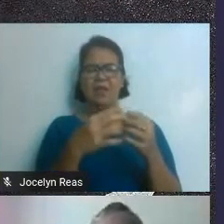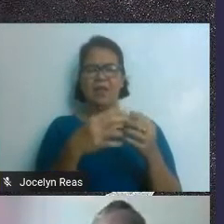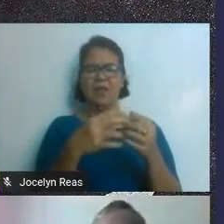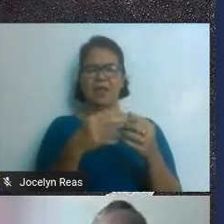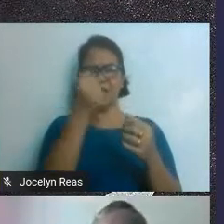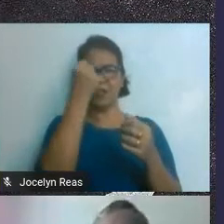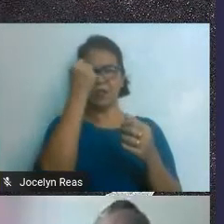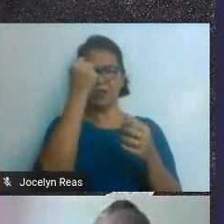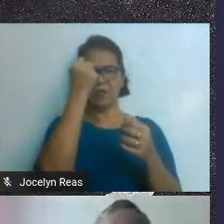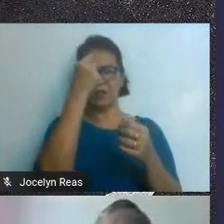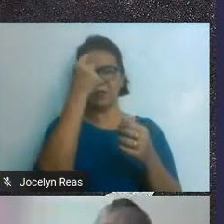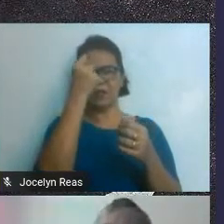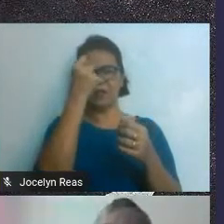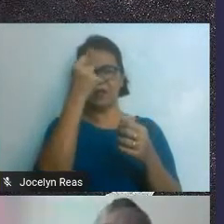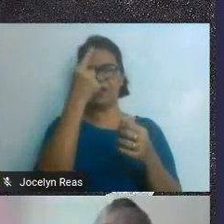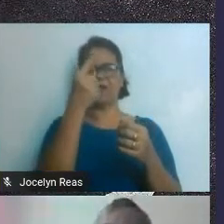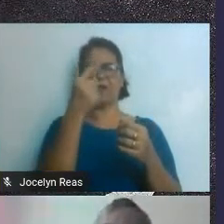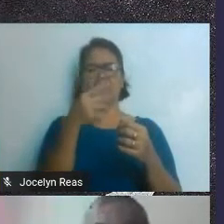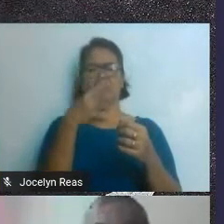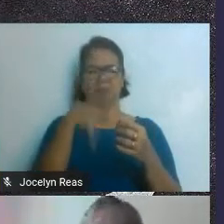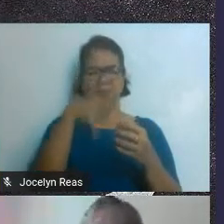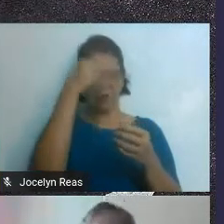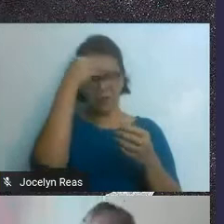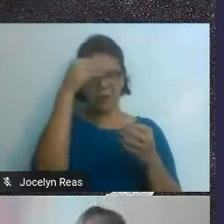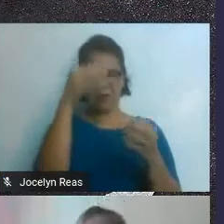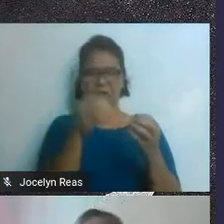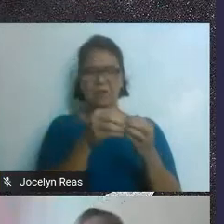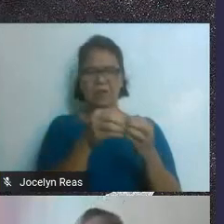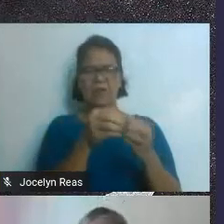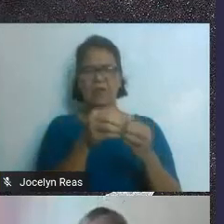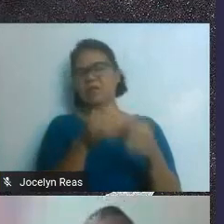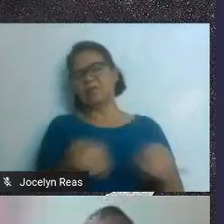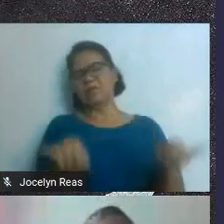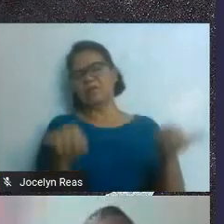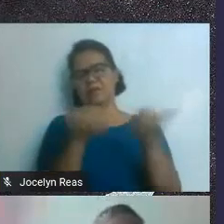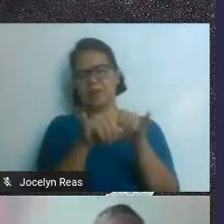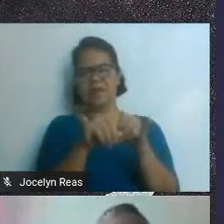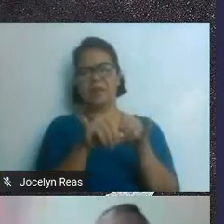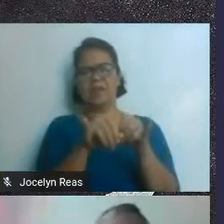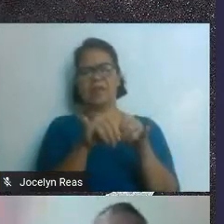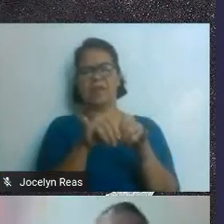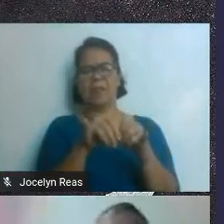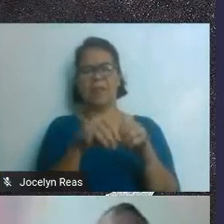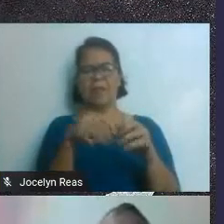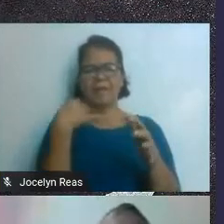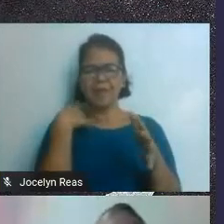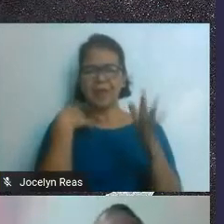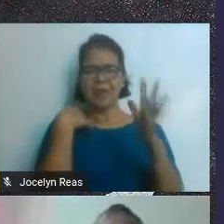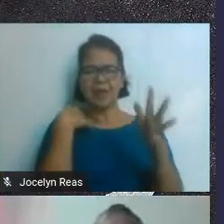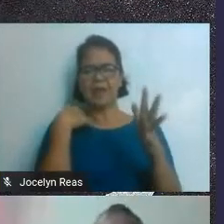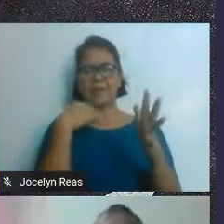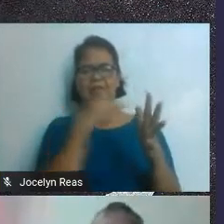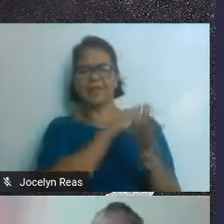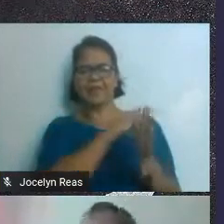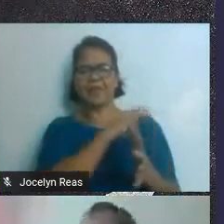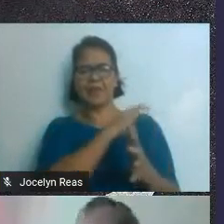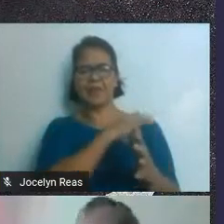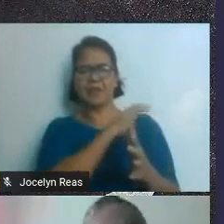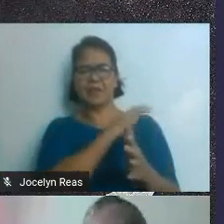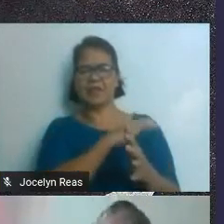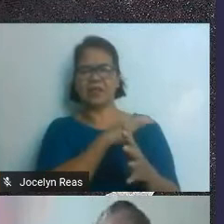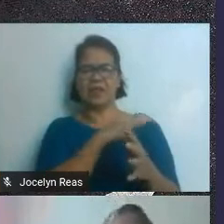is considered an essential learning competency. There are five characteristics, as you can see on the slide. By the